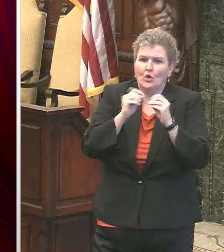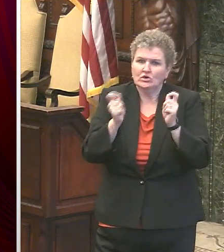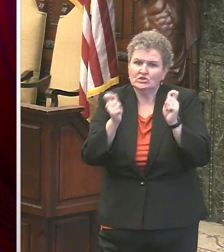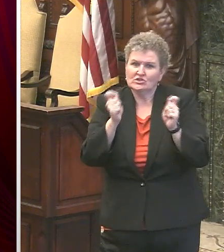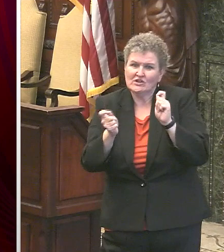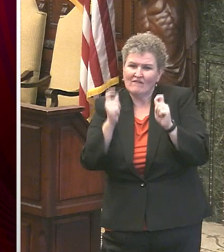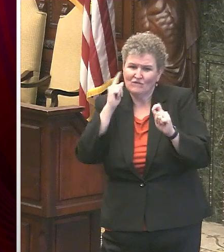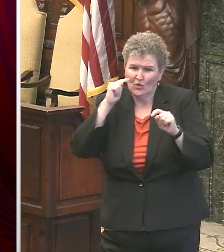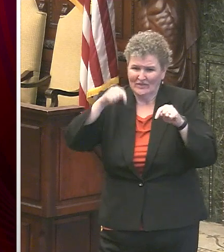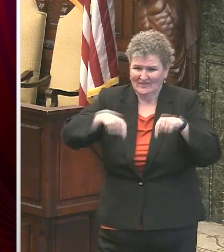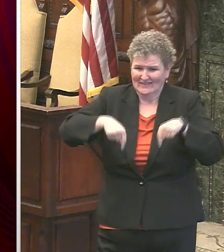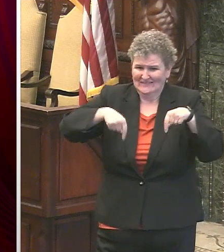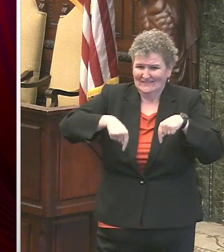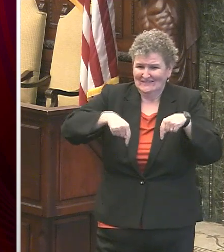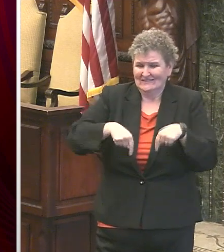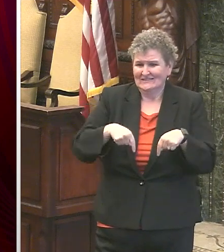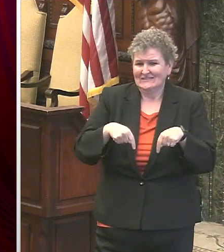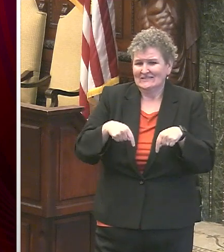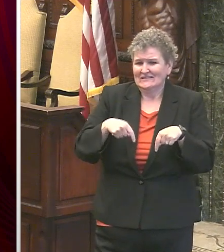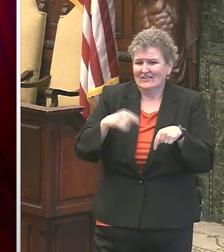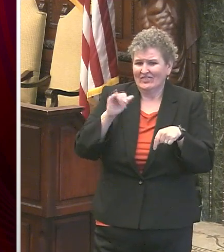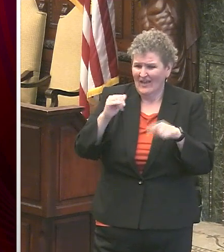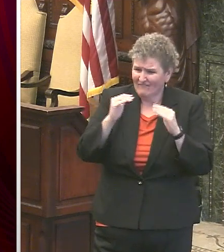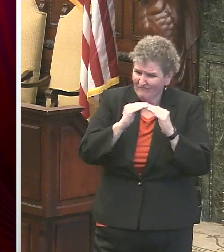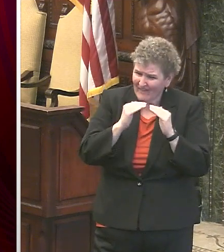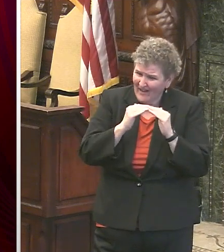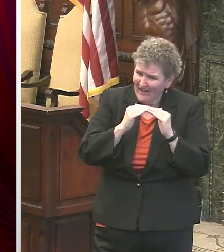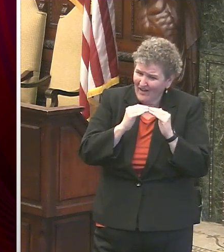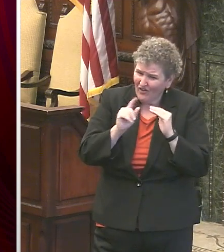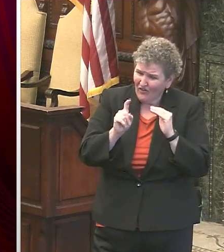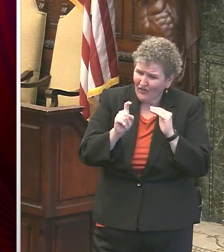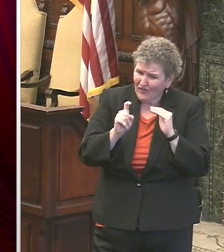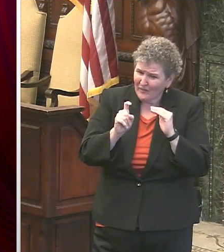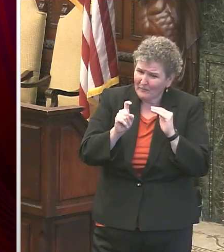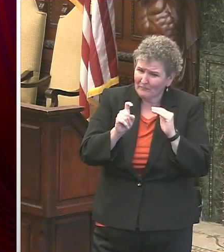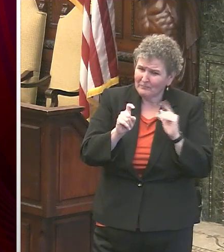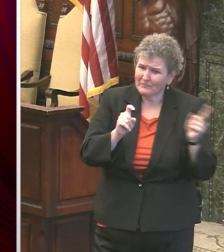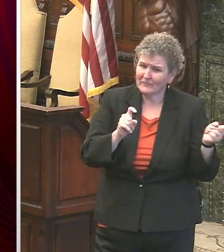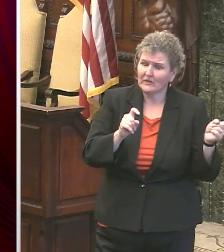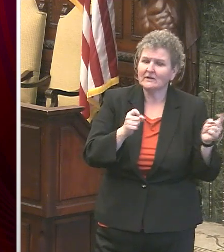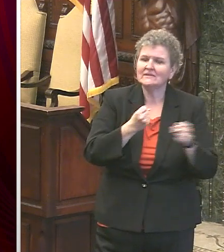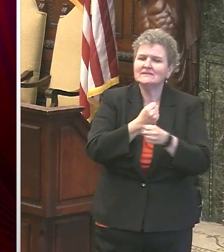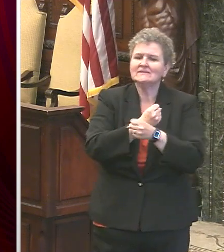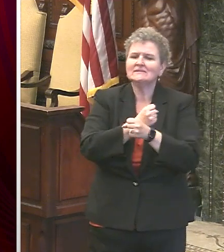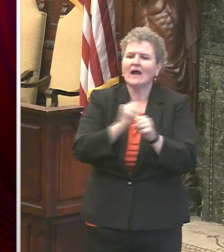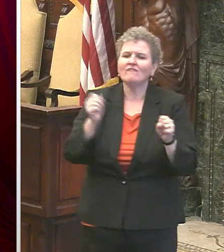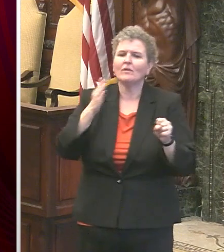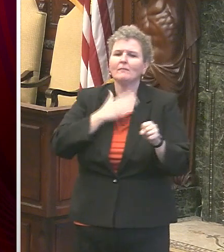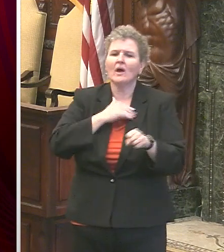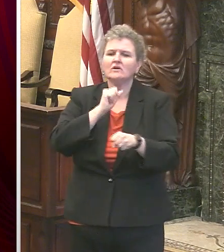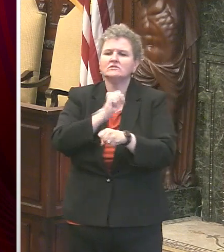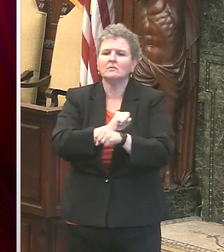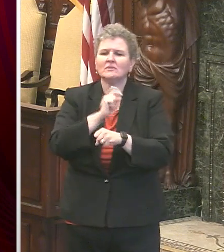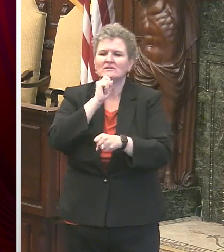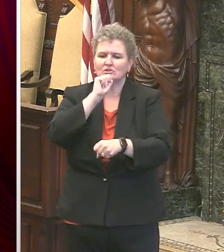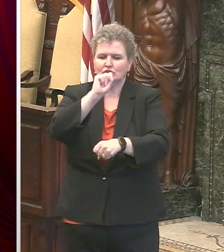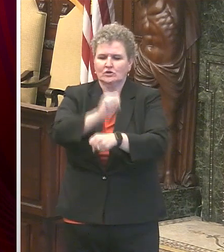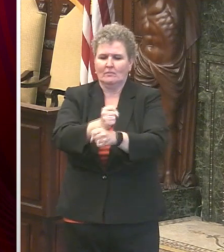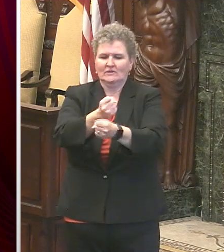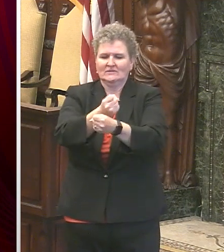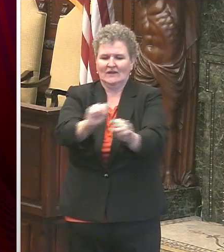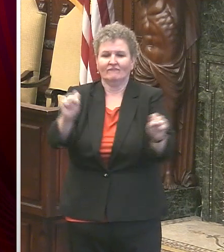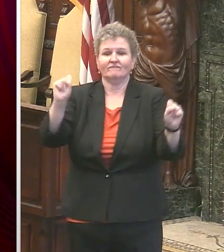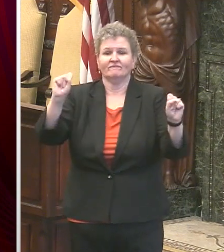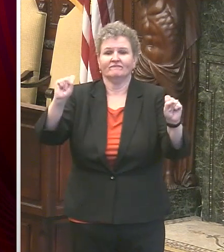this. And is that fair? That is safe, and it's my job to protect safety.